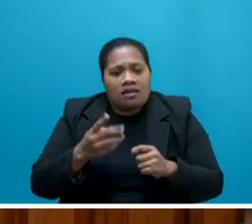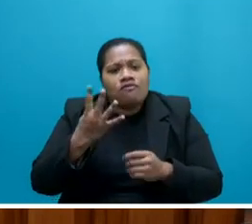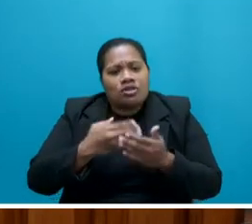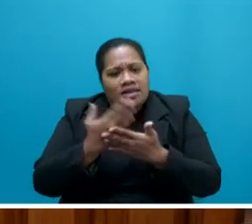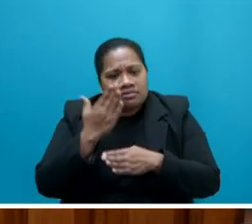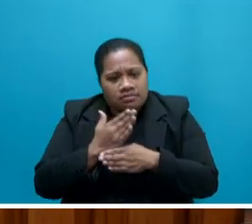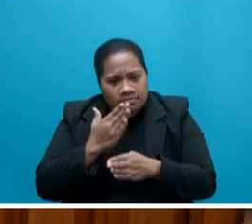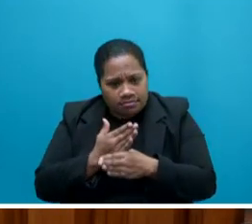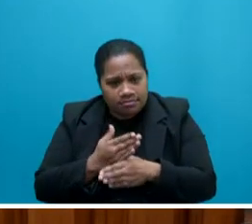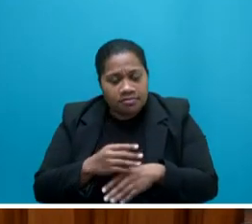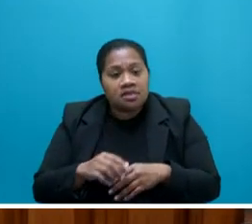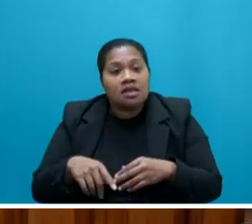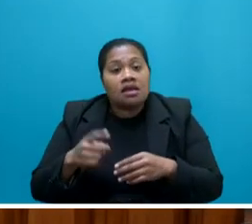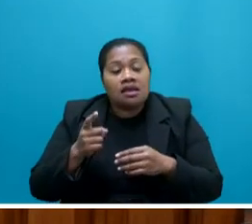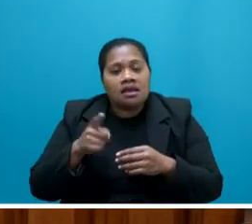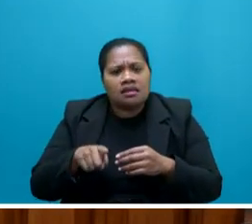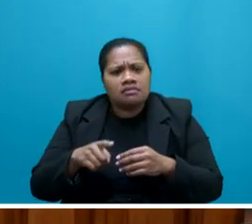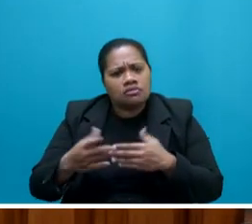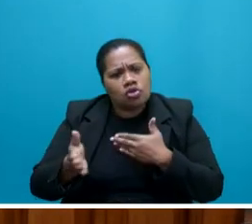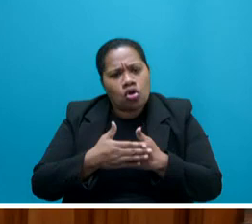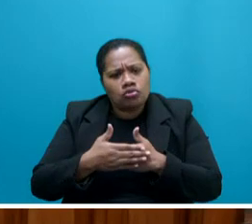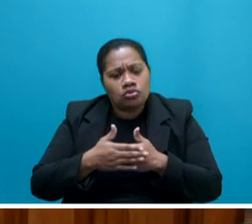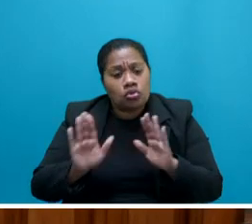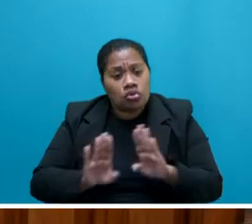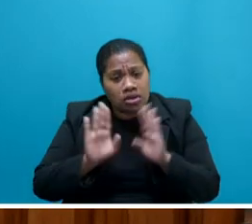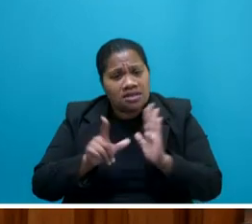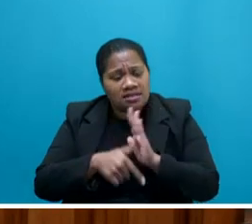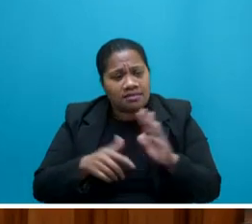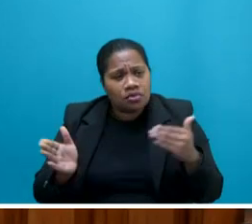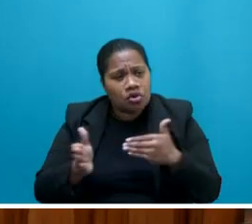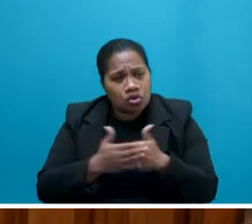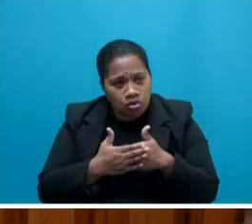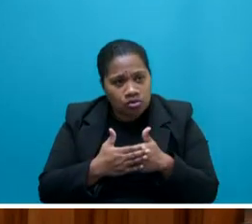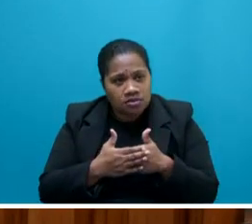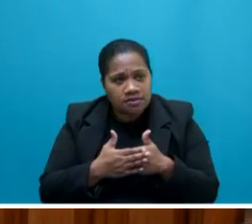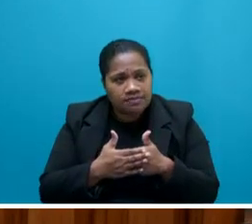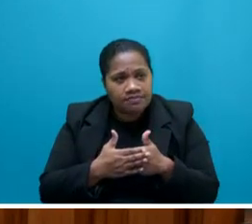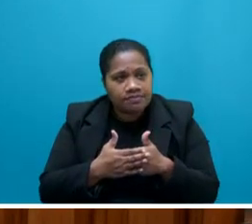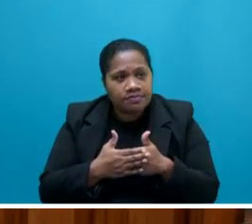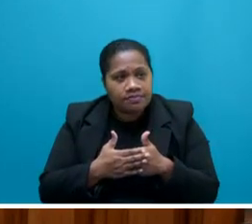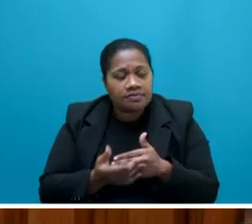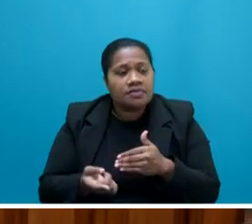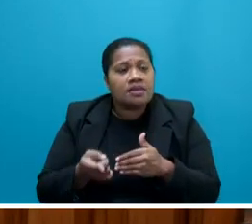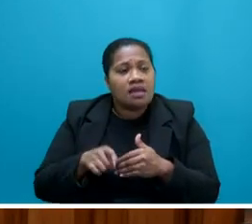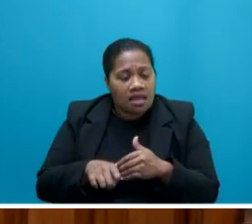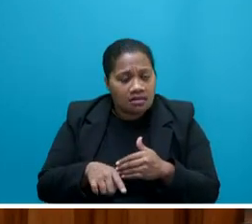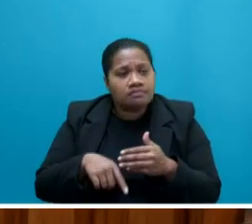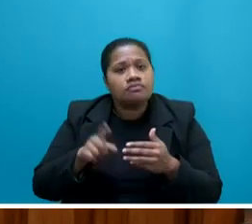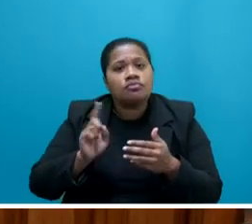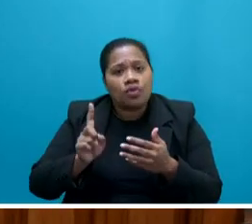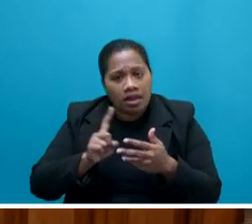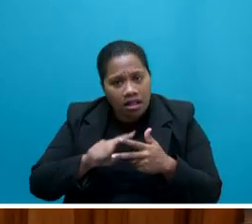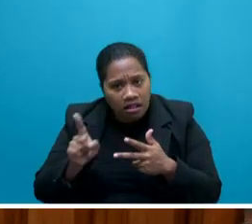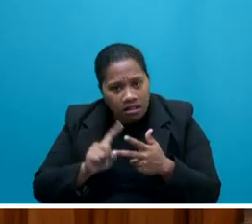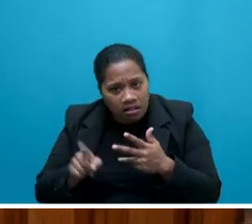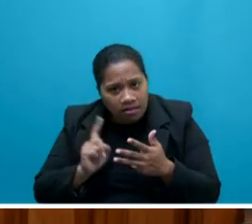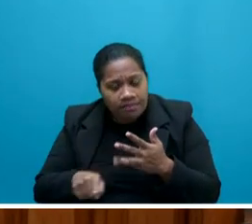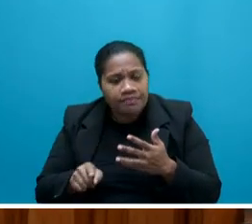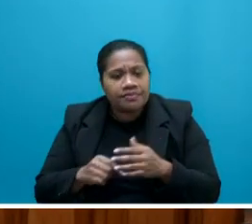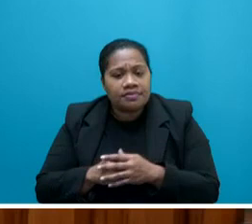holidays. Number four, we are aggrieved by the port charges which discourages vessels to board at